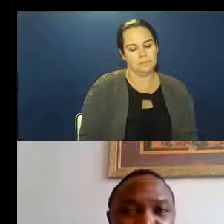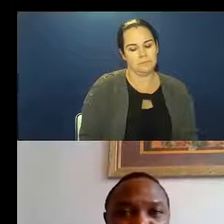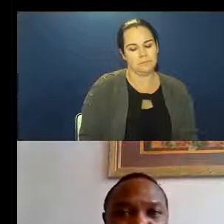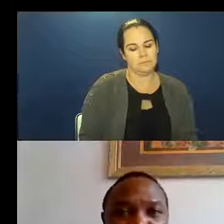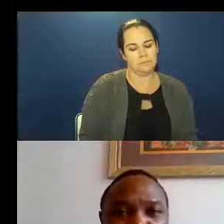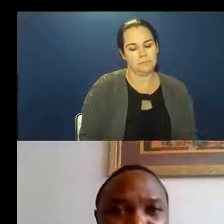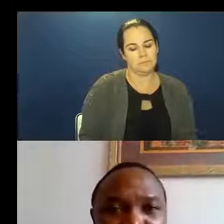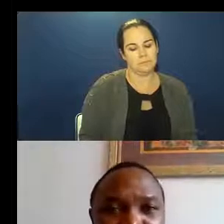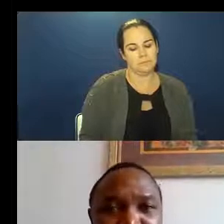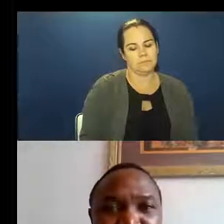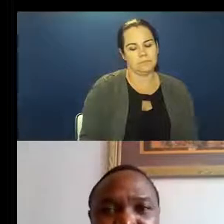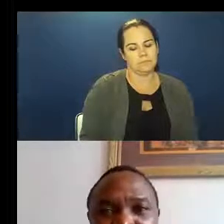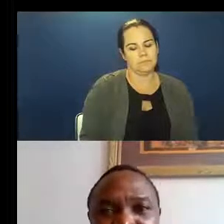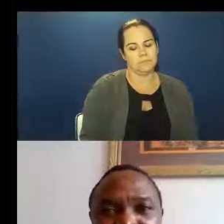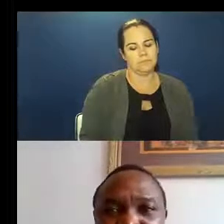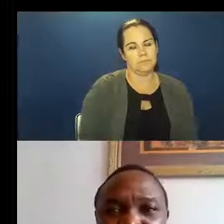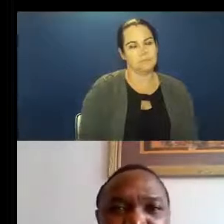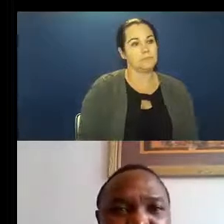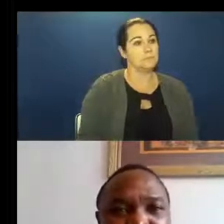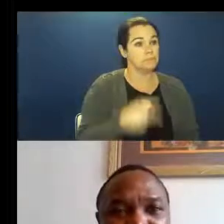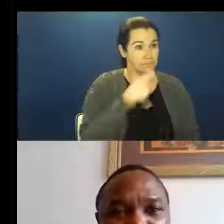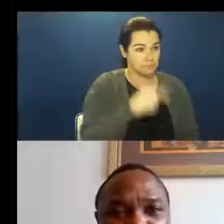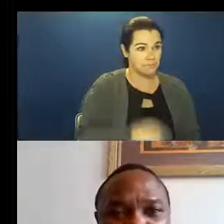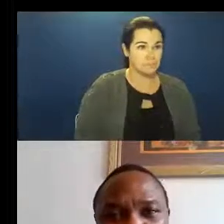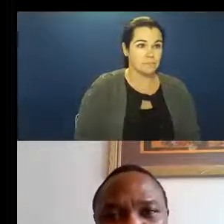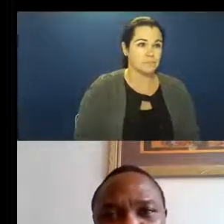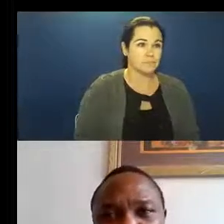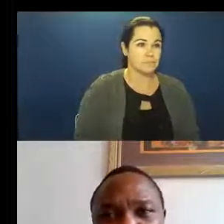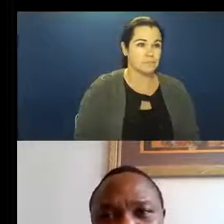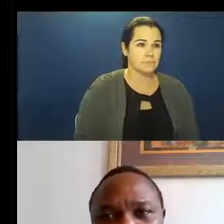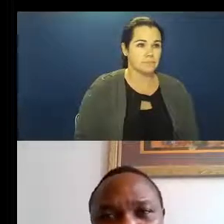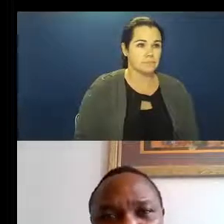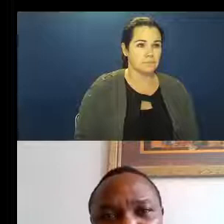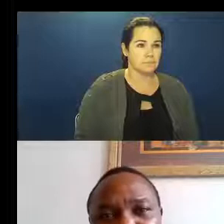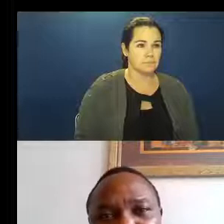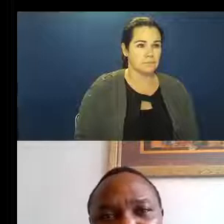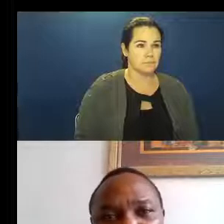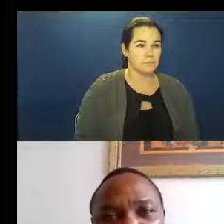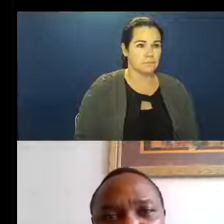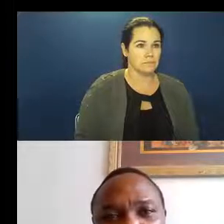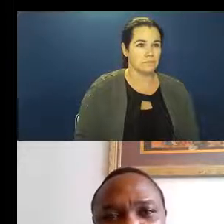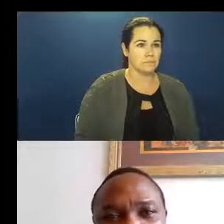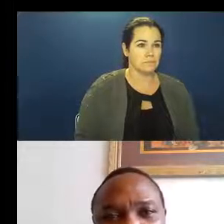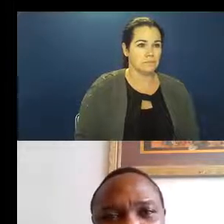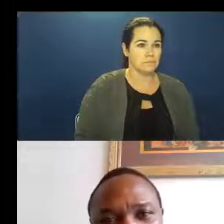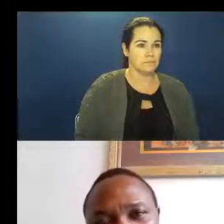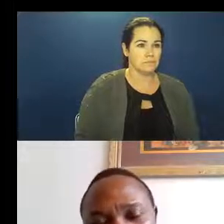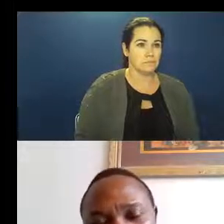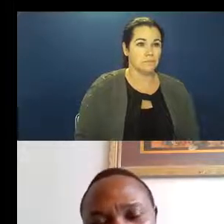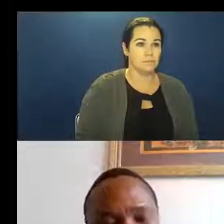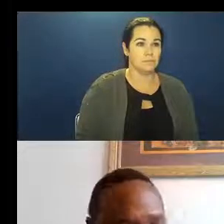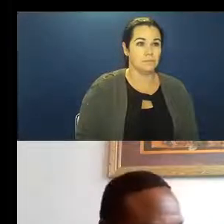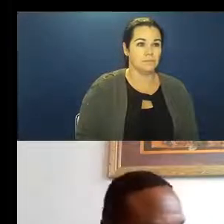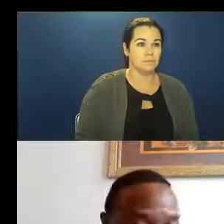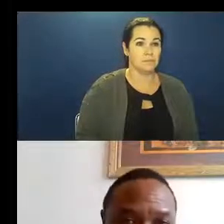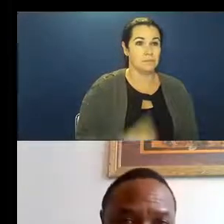and the next one is the minority entity institutional research capacity building and infrastructure model. These are longitudinal